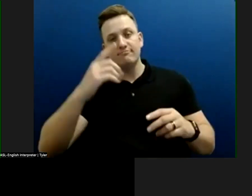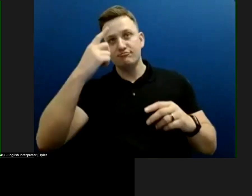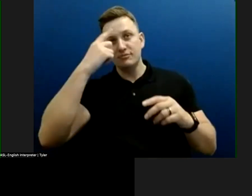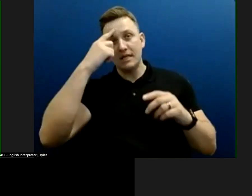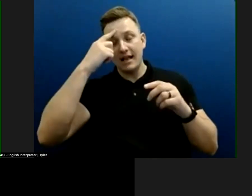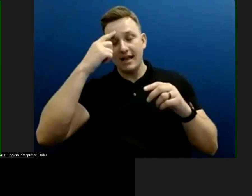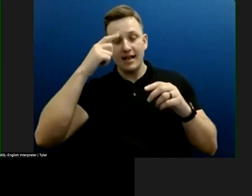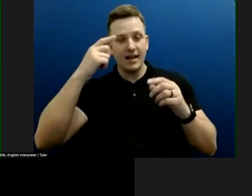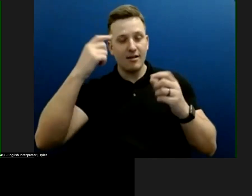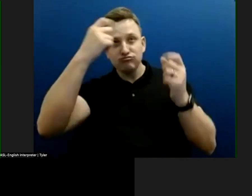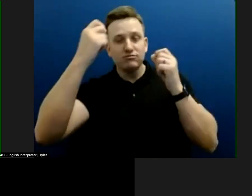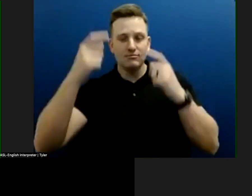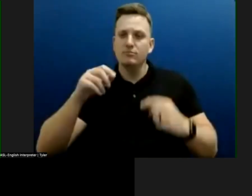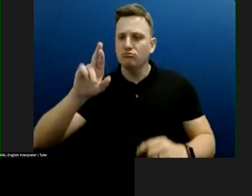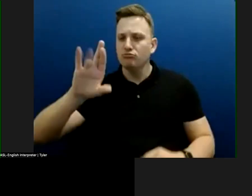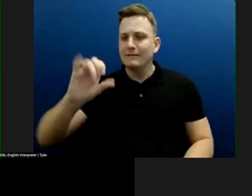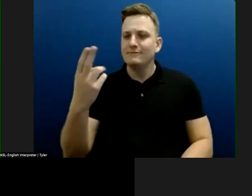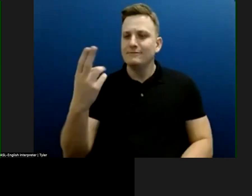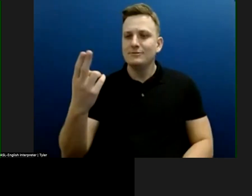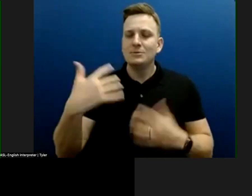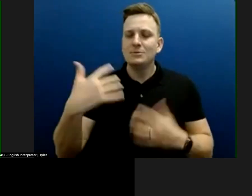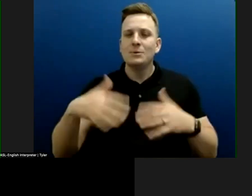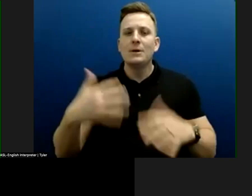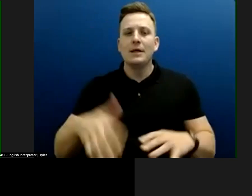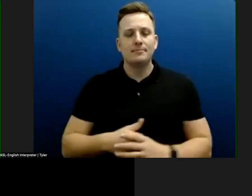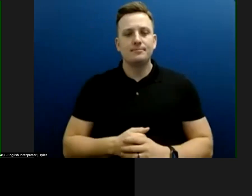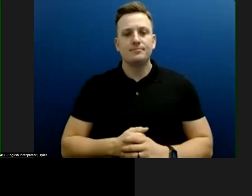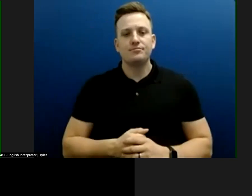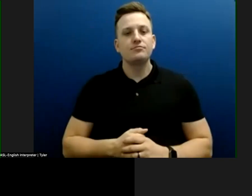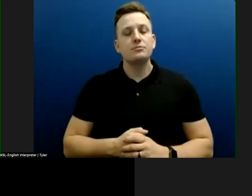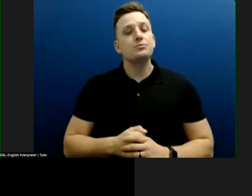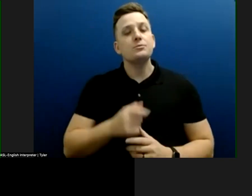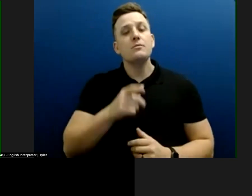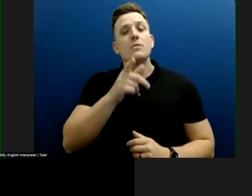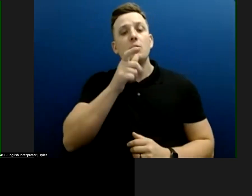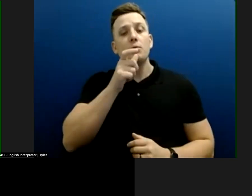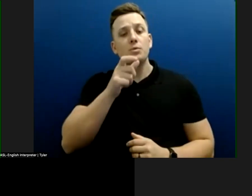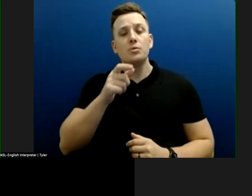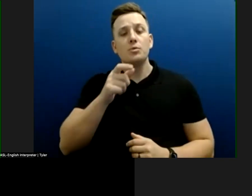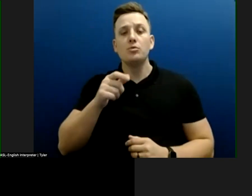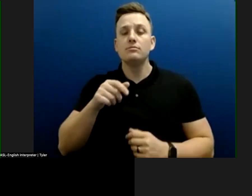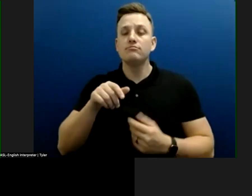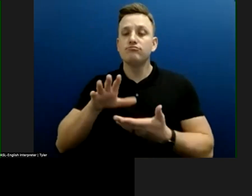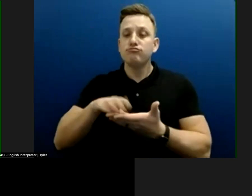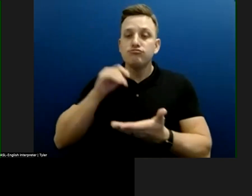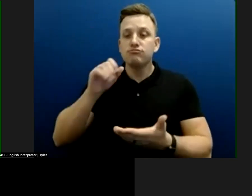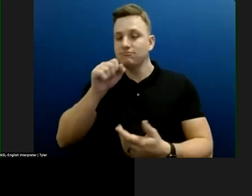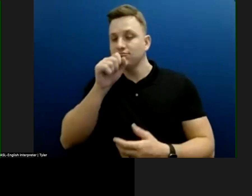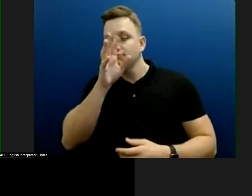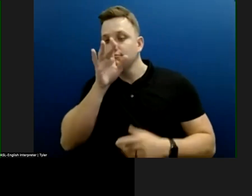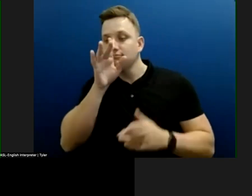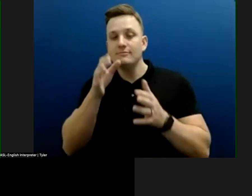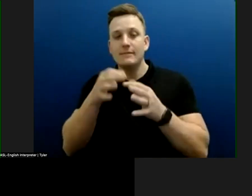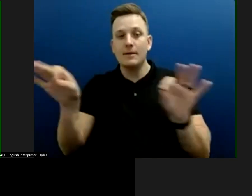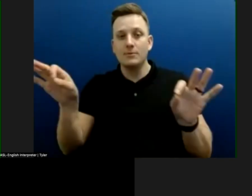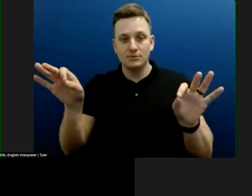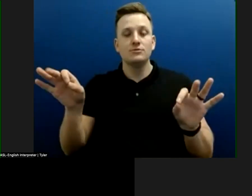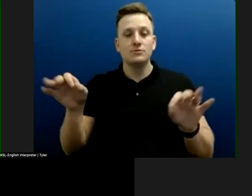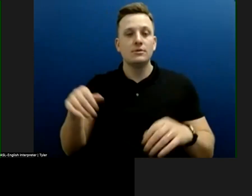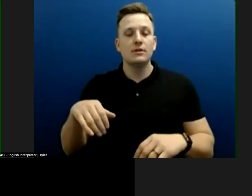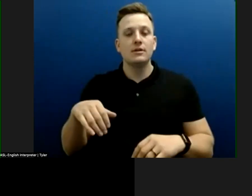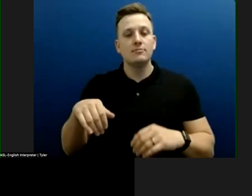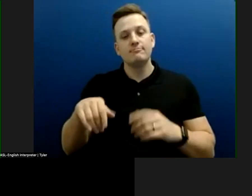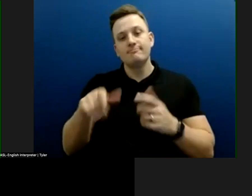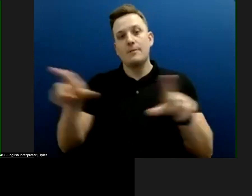way that for those of us who learned spoken language, we may practice